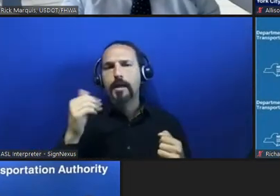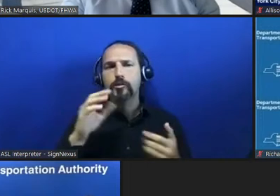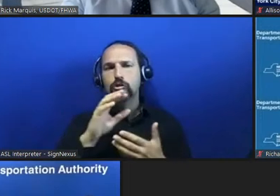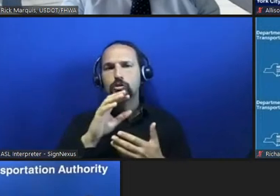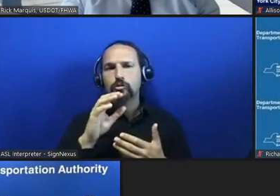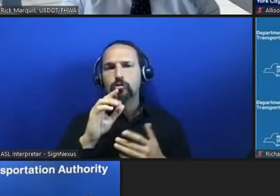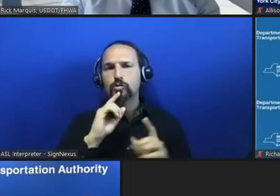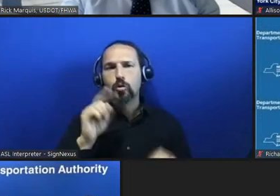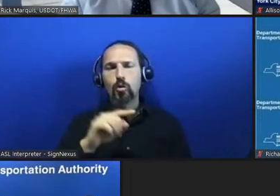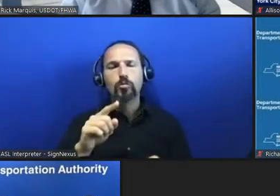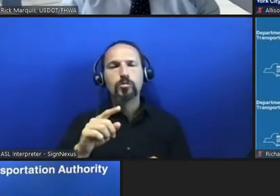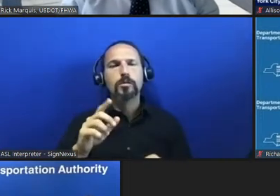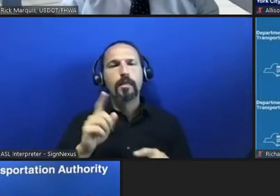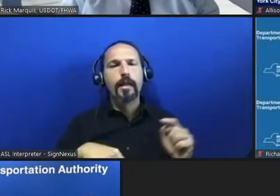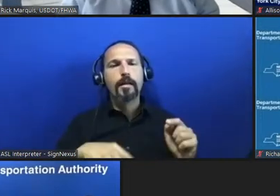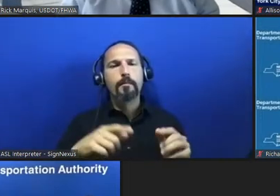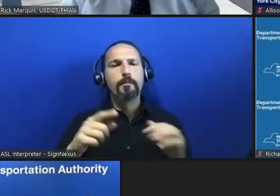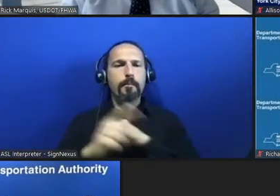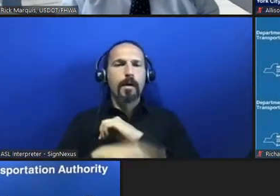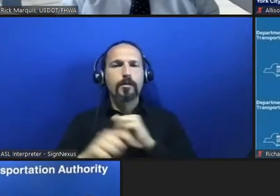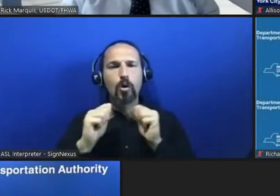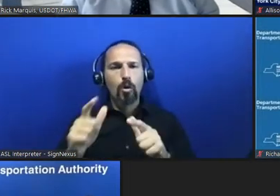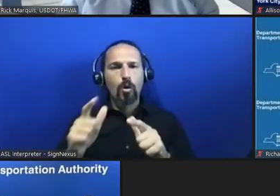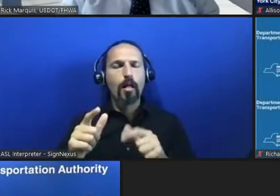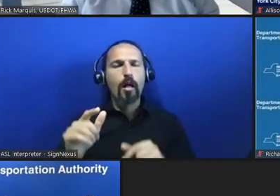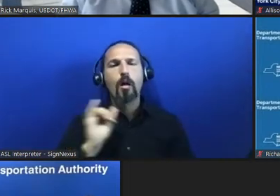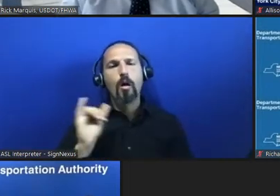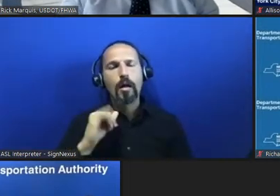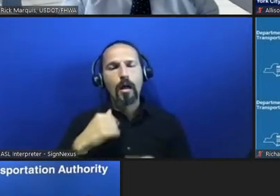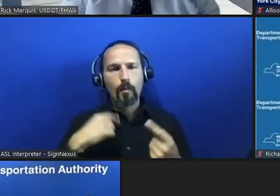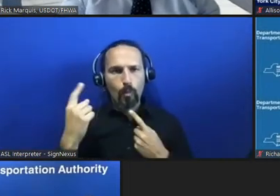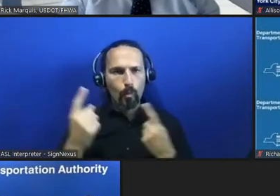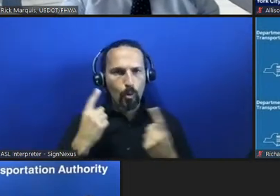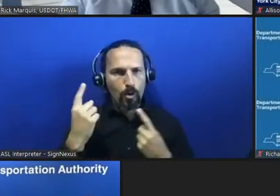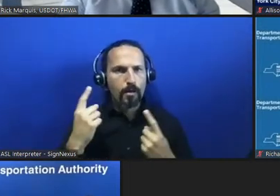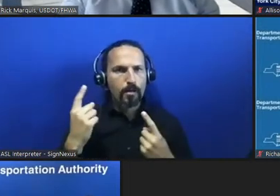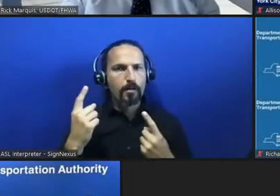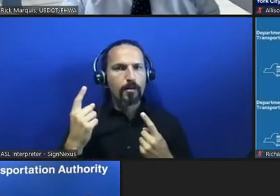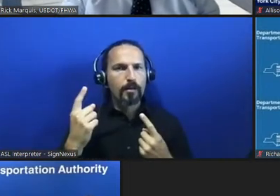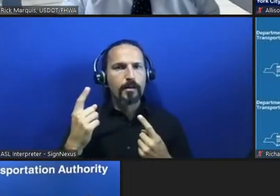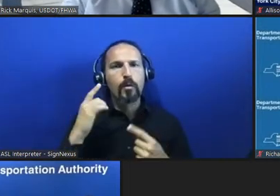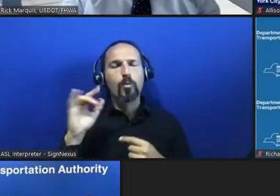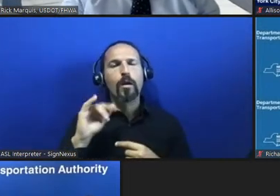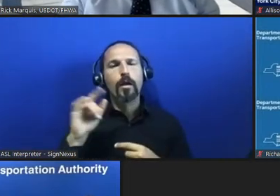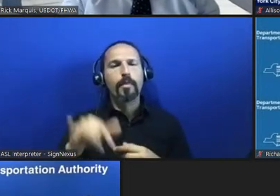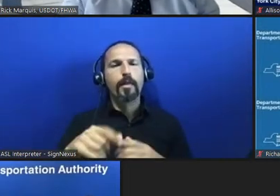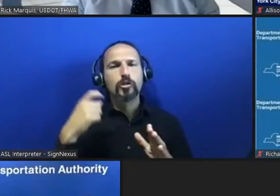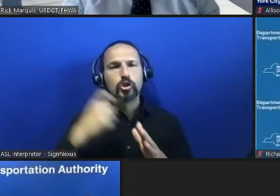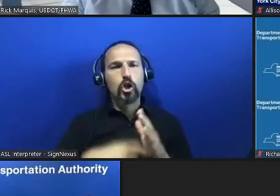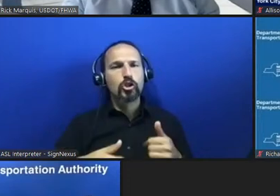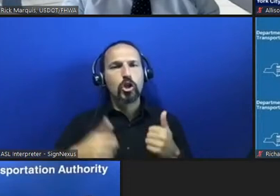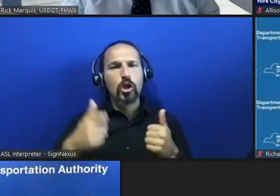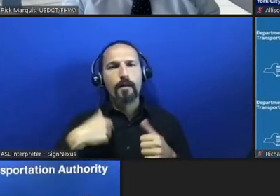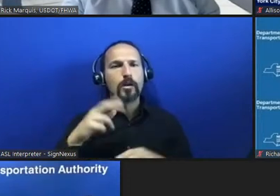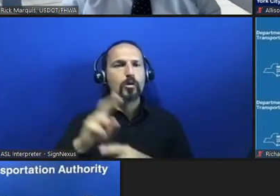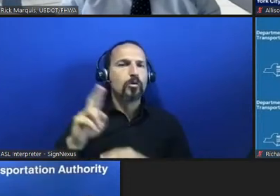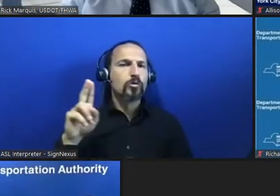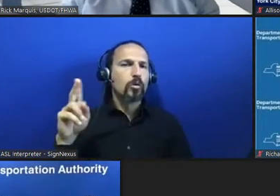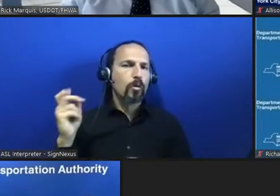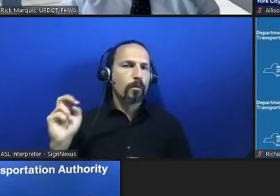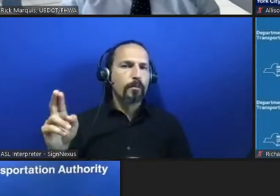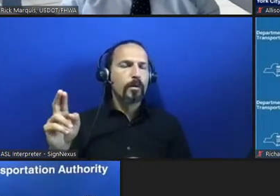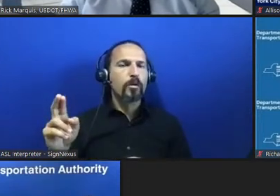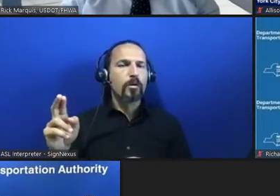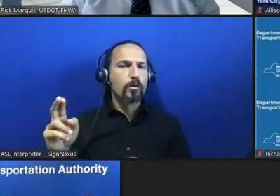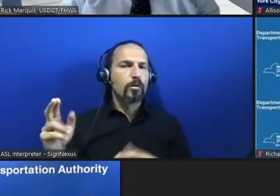than punishing everybody um I I also wonder where this cut this surcharge when I when I use an Uber for example